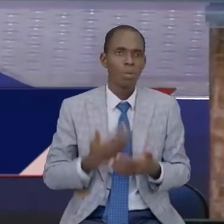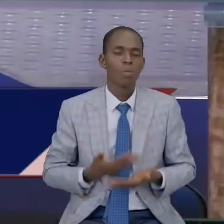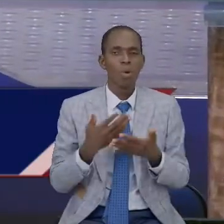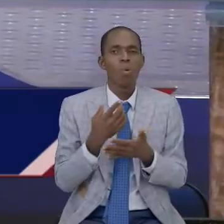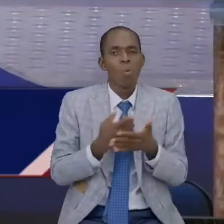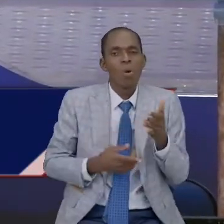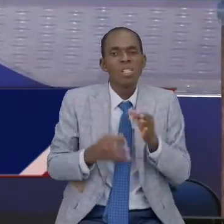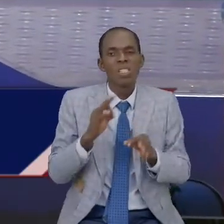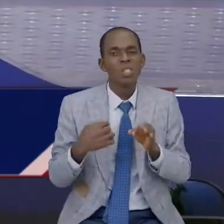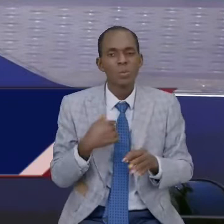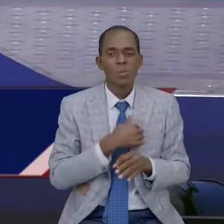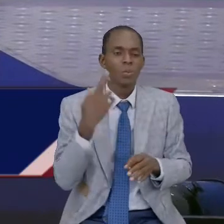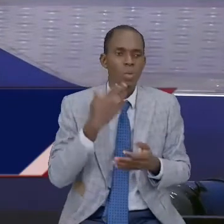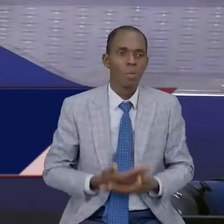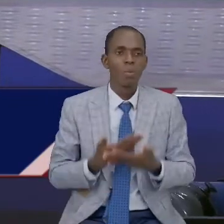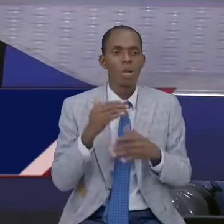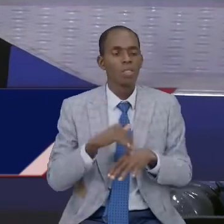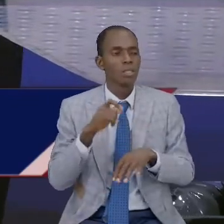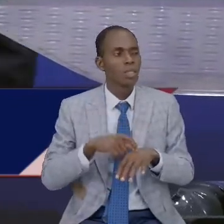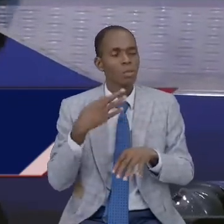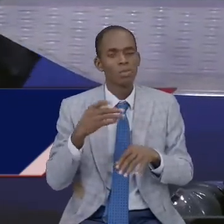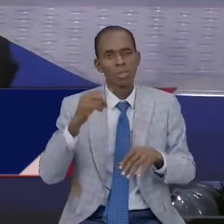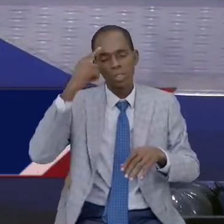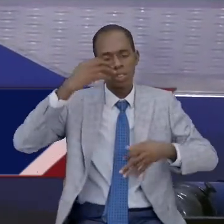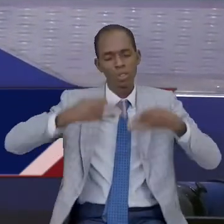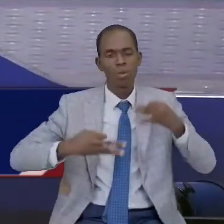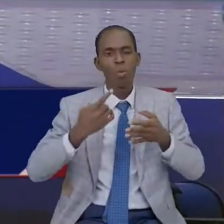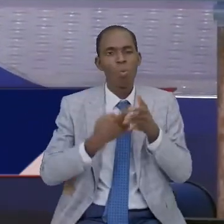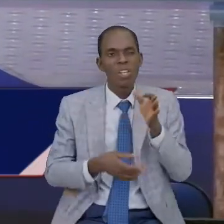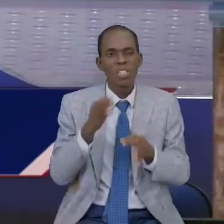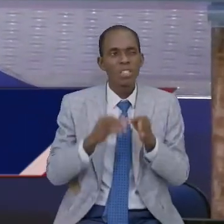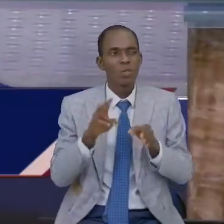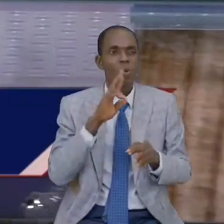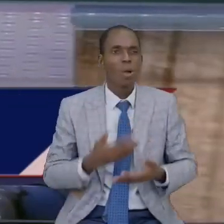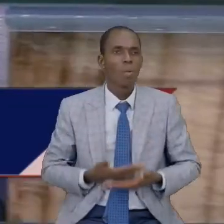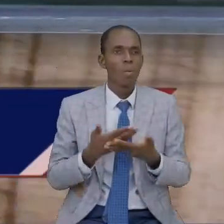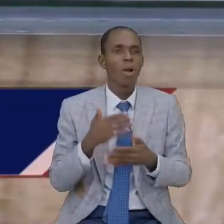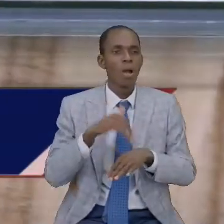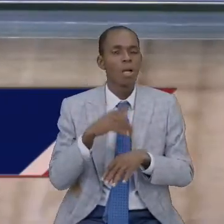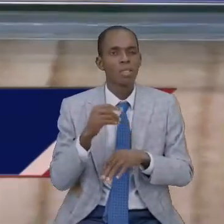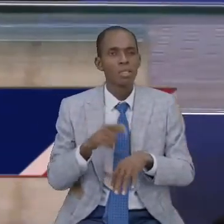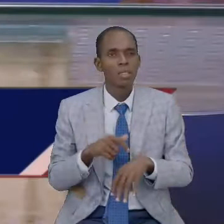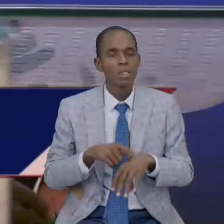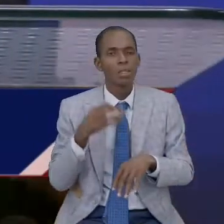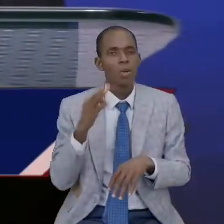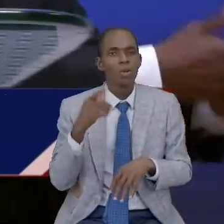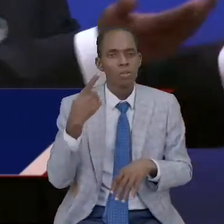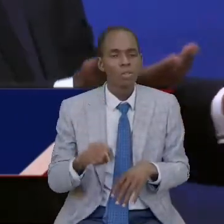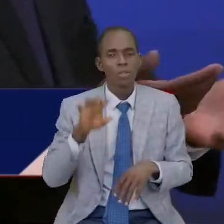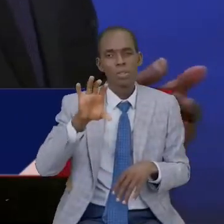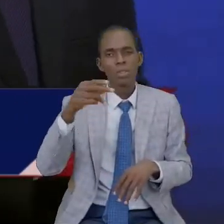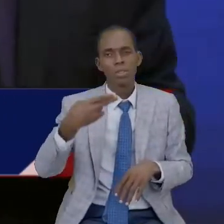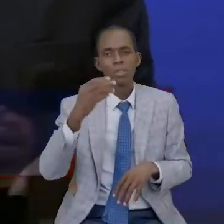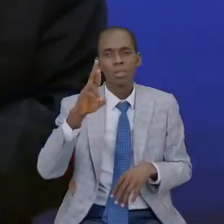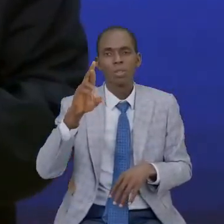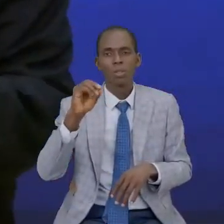What if you were born at the time of the judges? What if you were born at the time of the Chronicles?